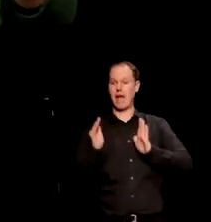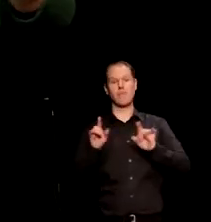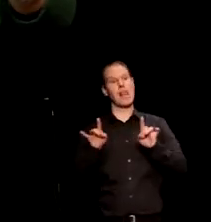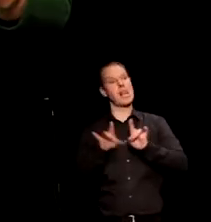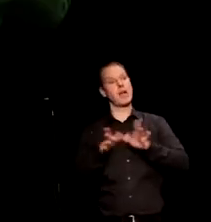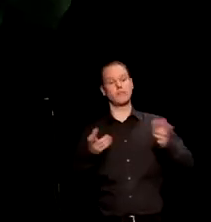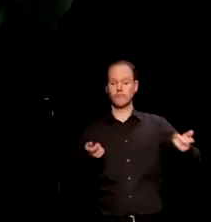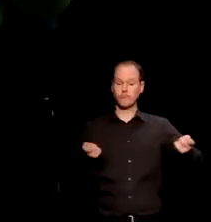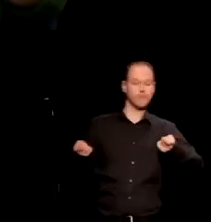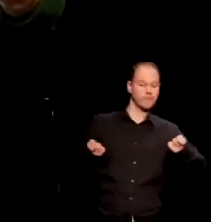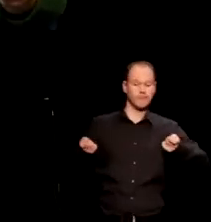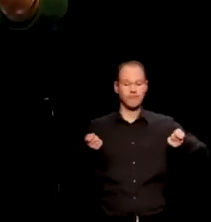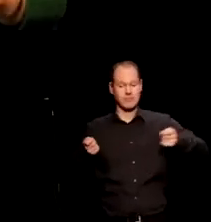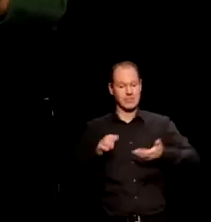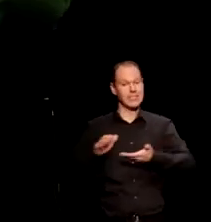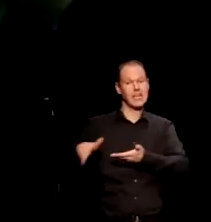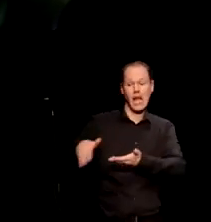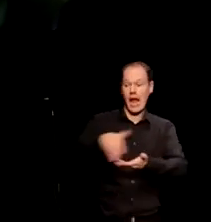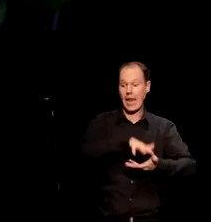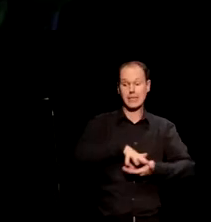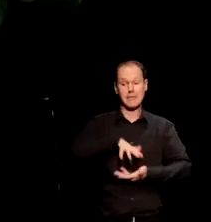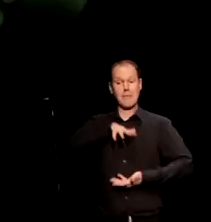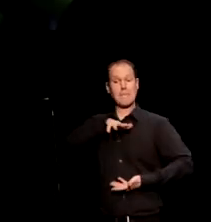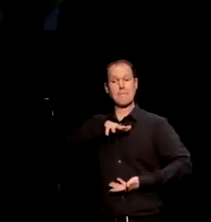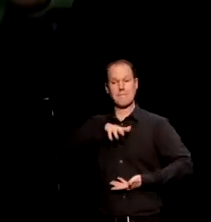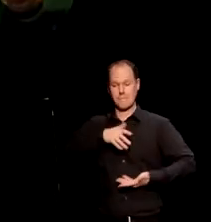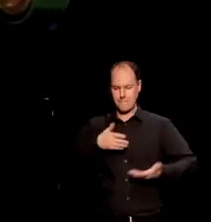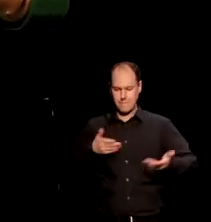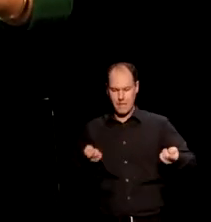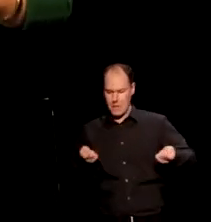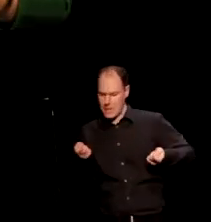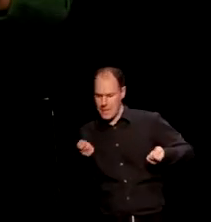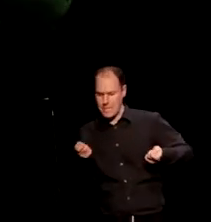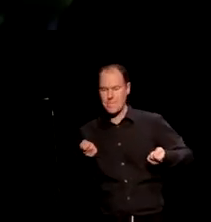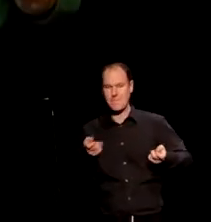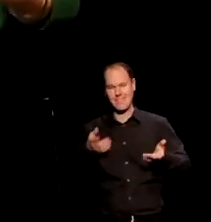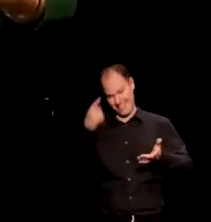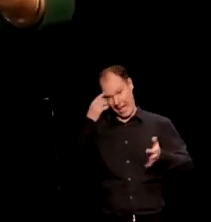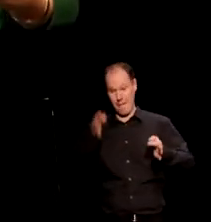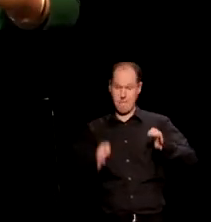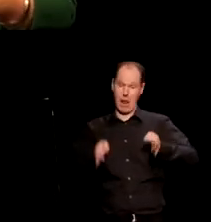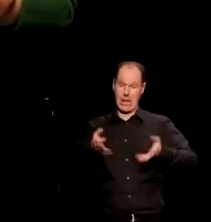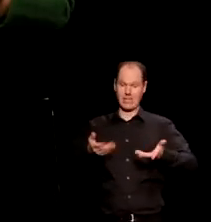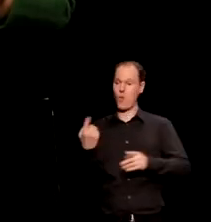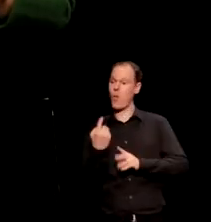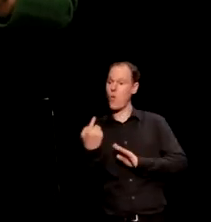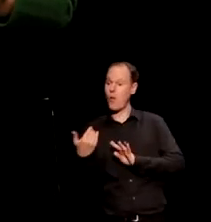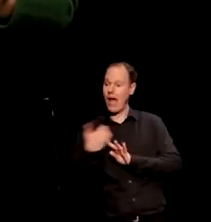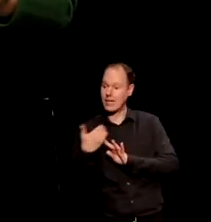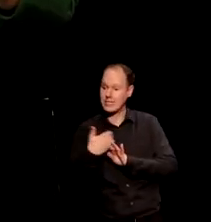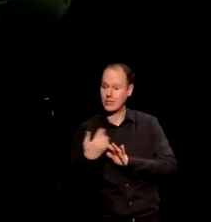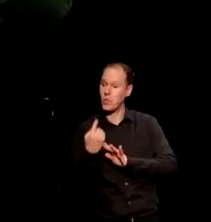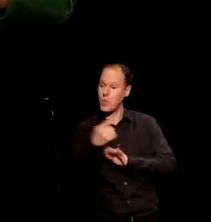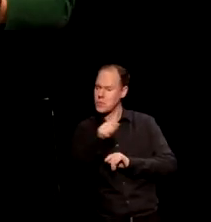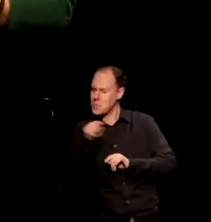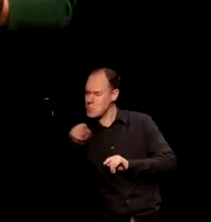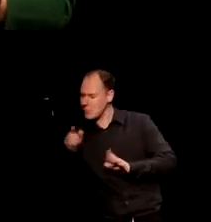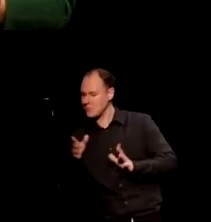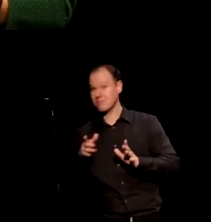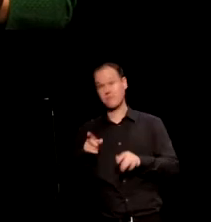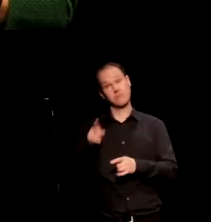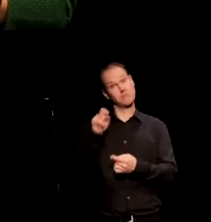gatekeeper for these kinds of collections, and the politics around who gets to access them. No, and